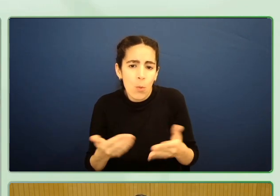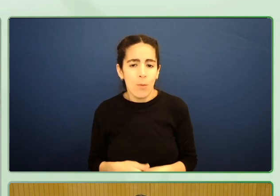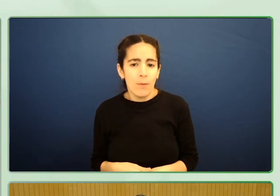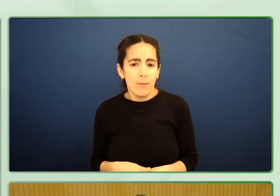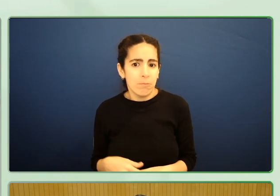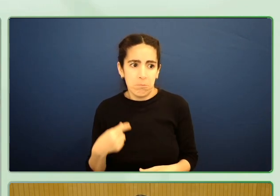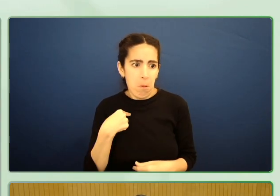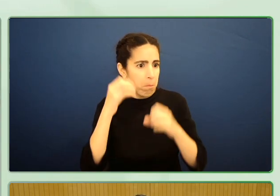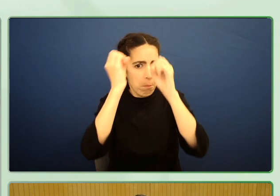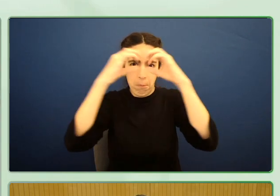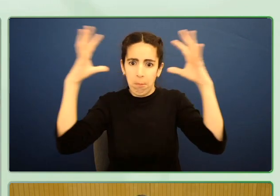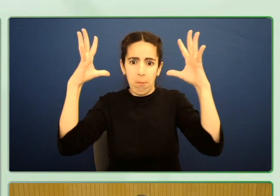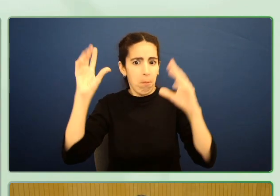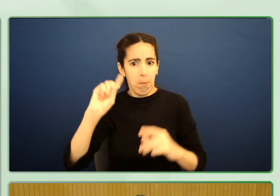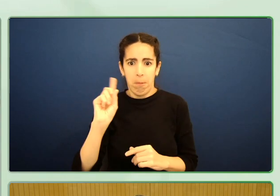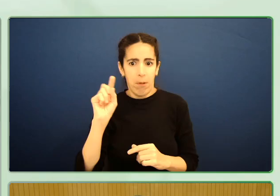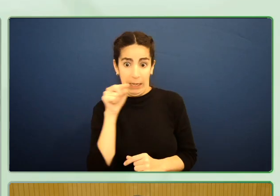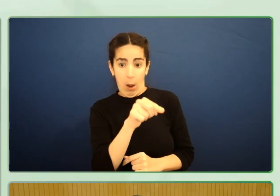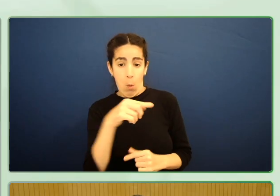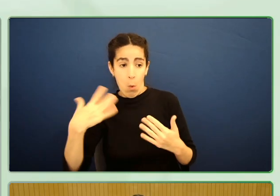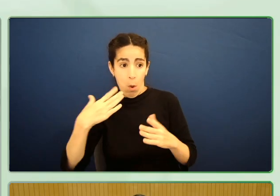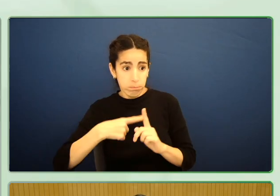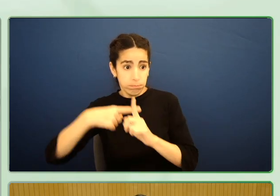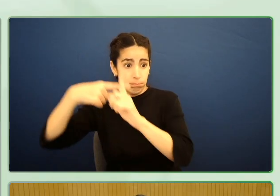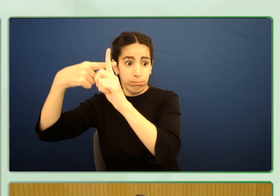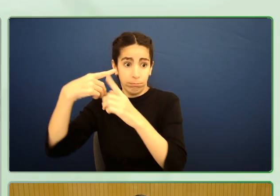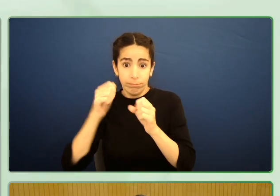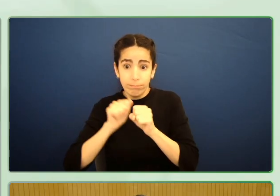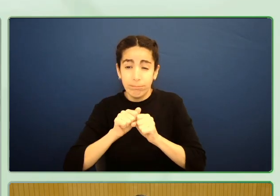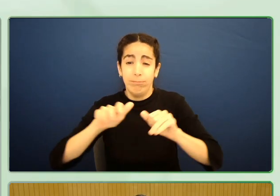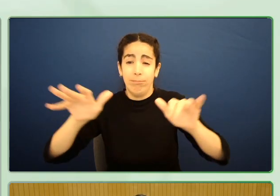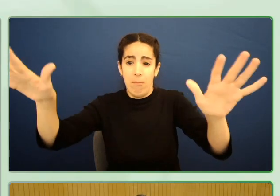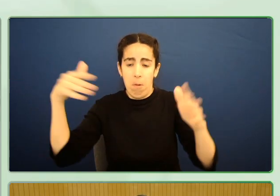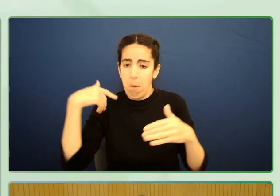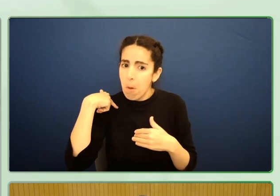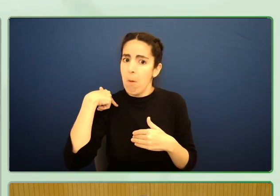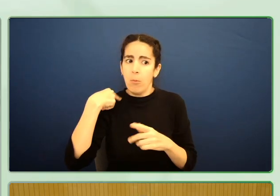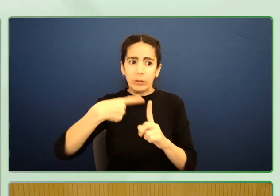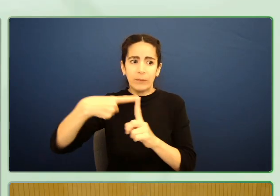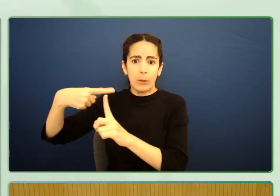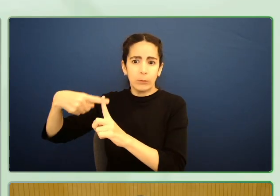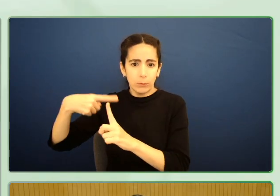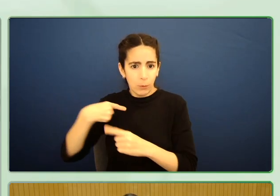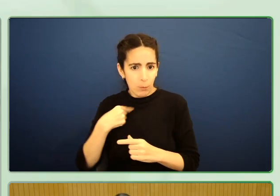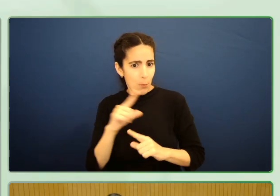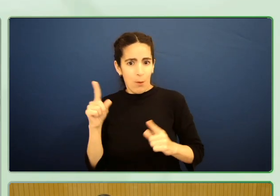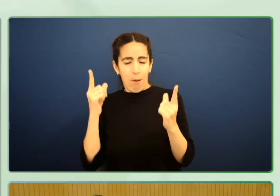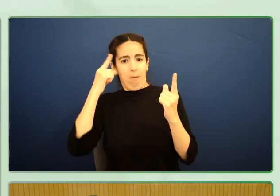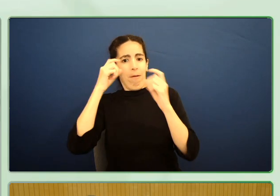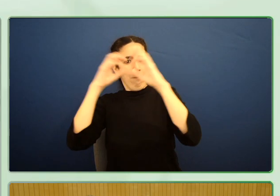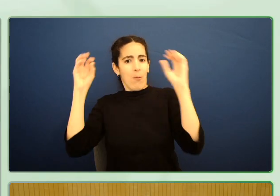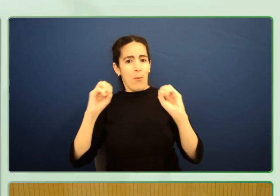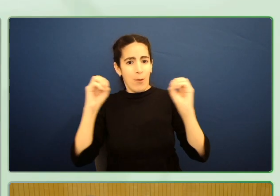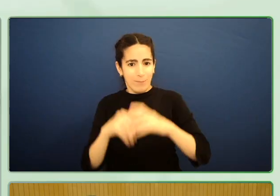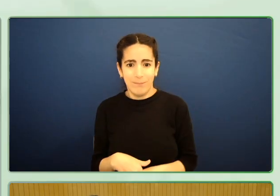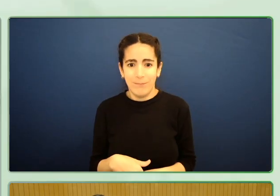so good reactions in just 1 year since launching, you know. But